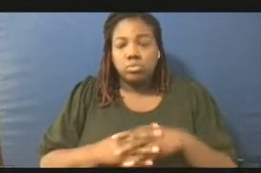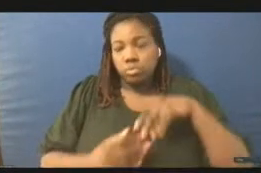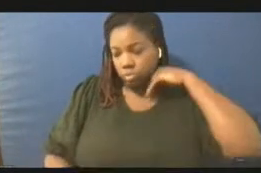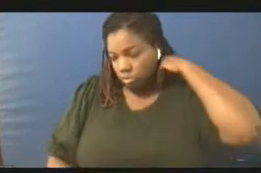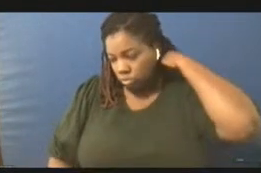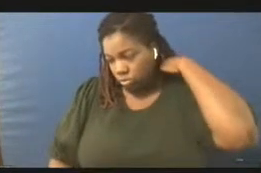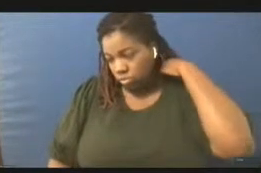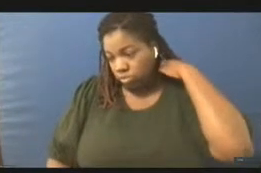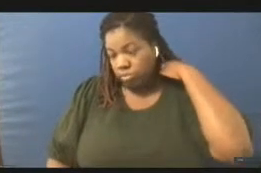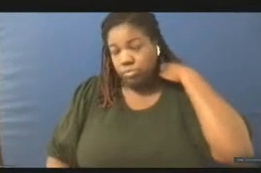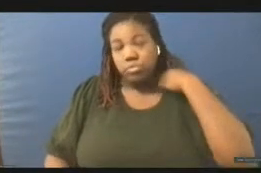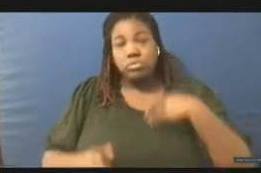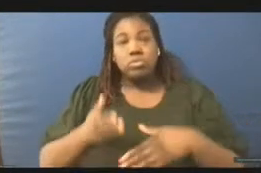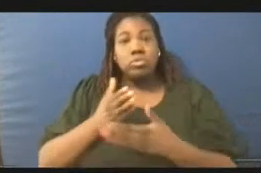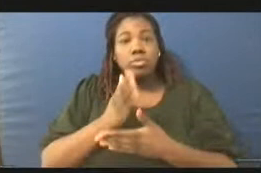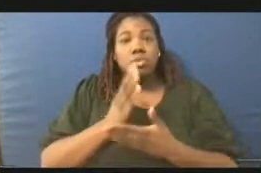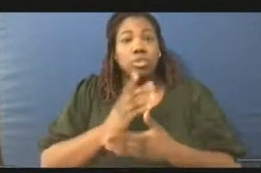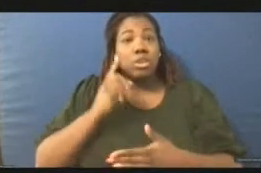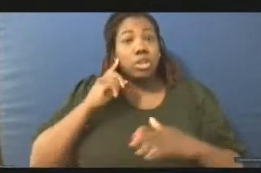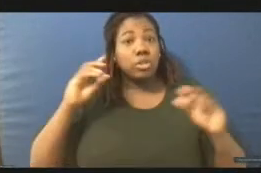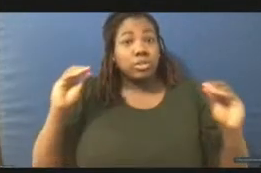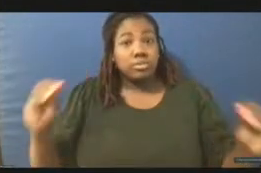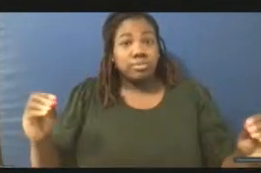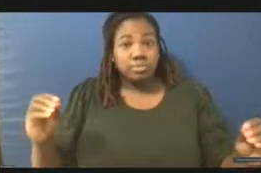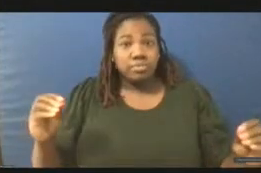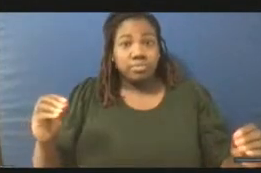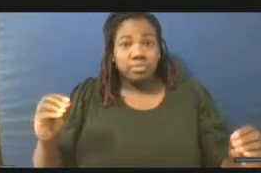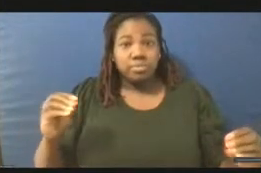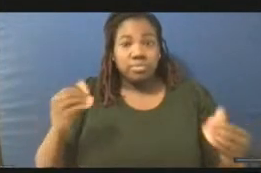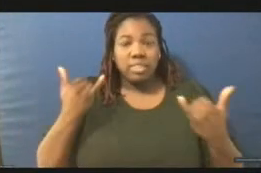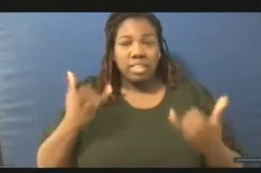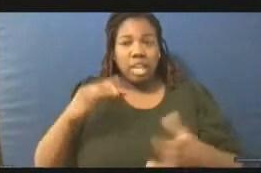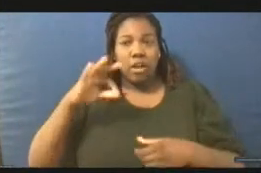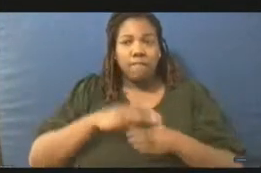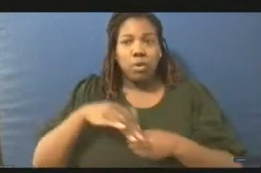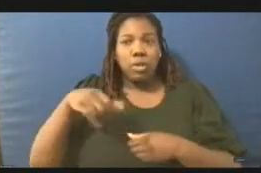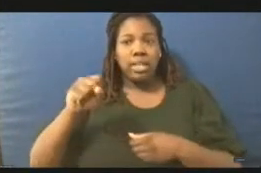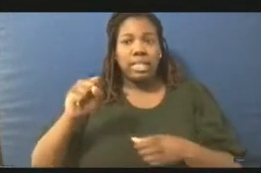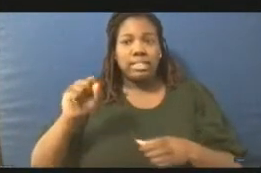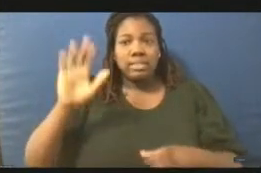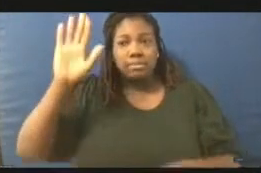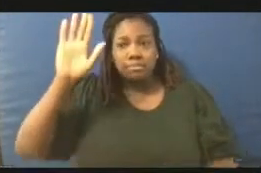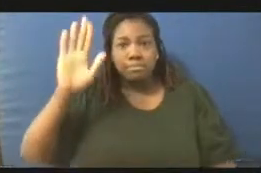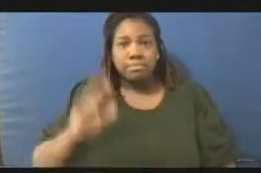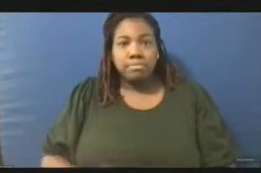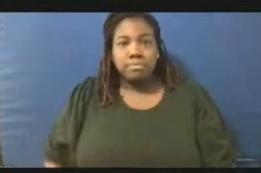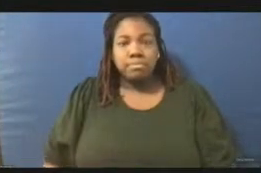All right, hearing none, please signal show of hand. All in favor?